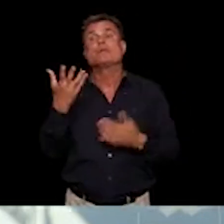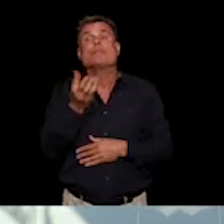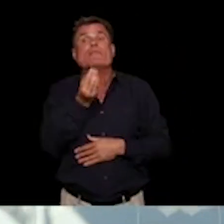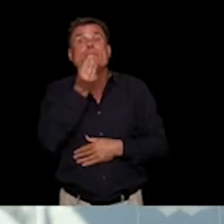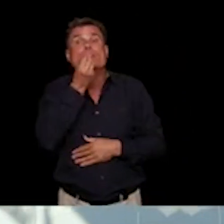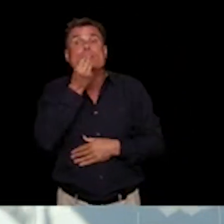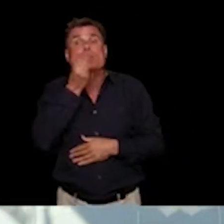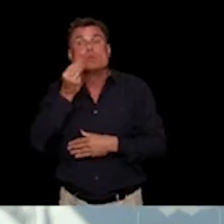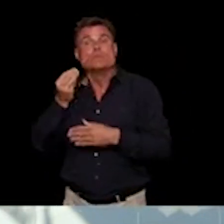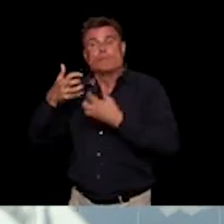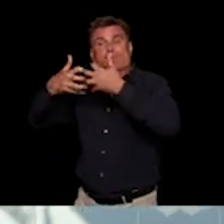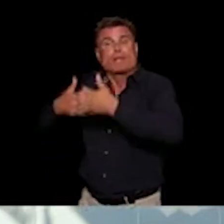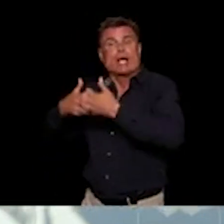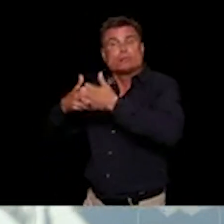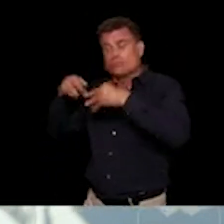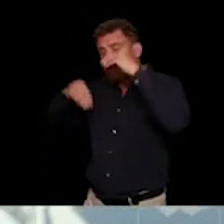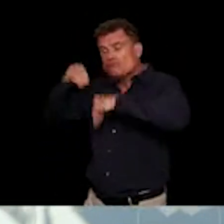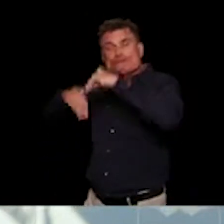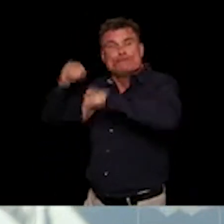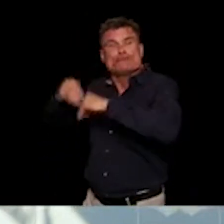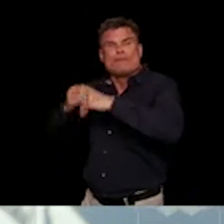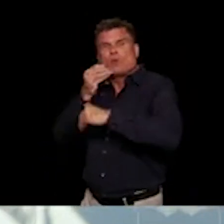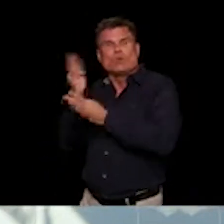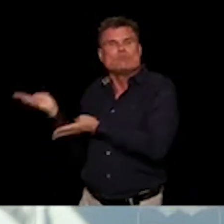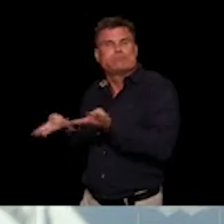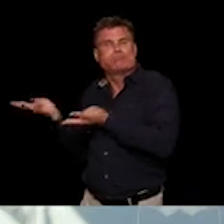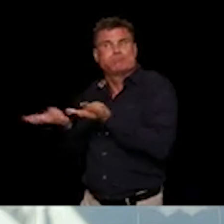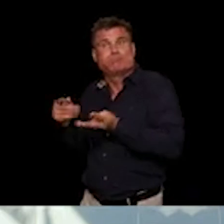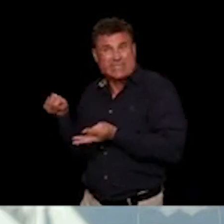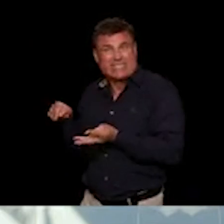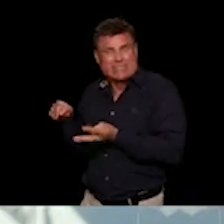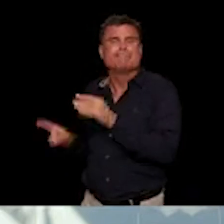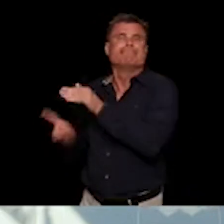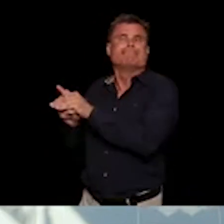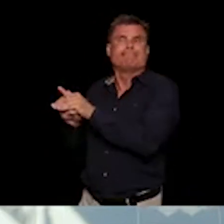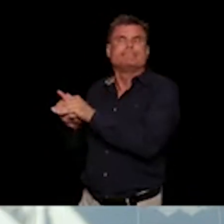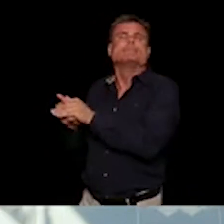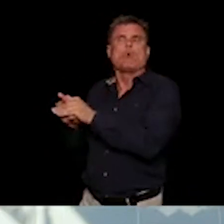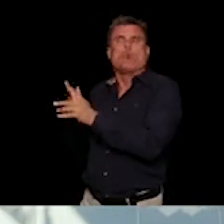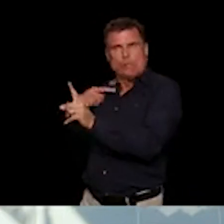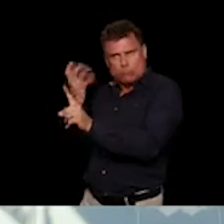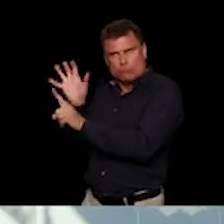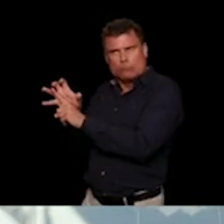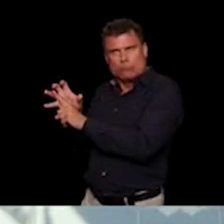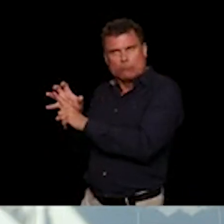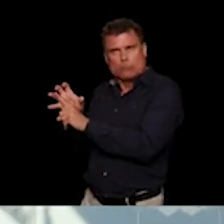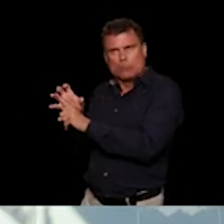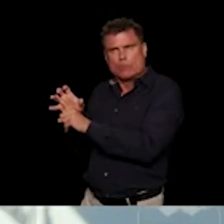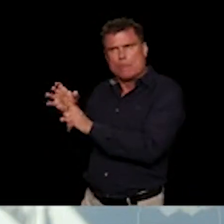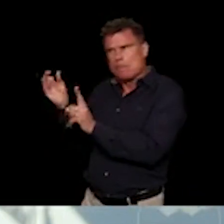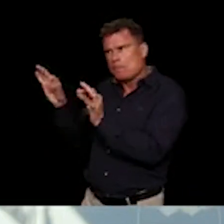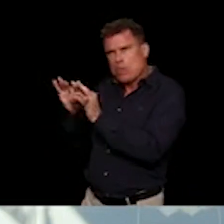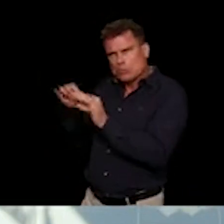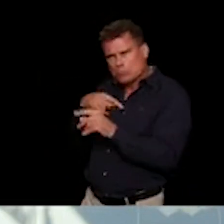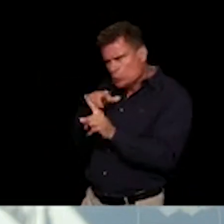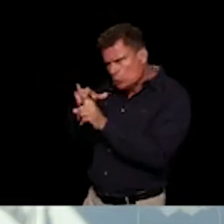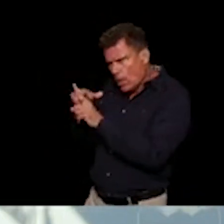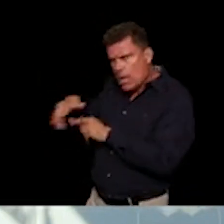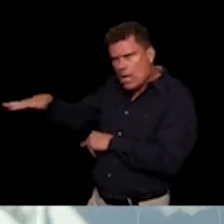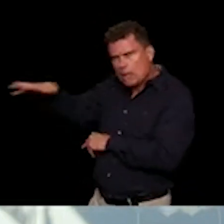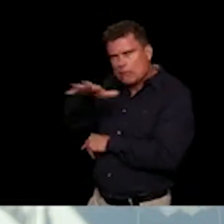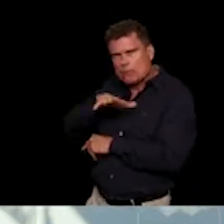have to be precise here. The places where there's the greatest danger is our private parties where alcohol is involved, and